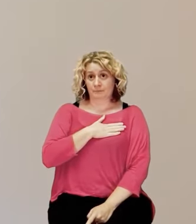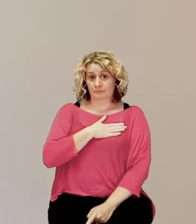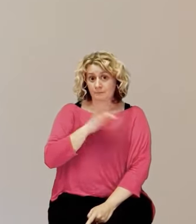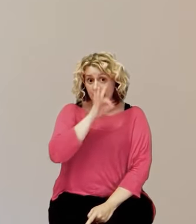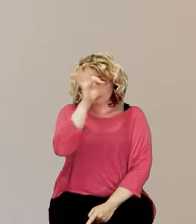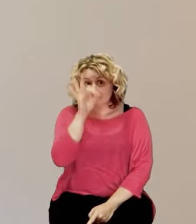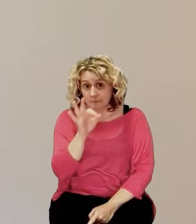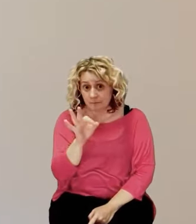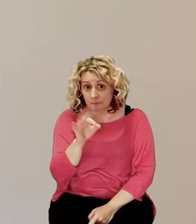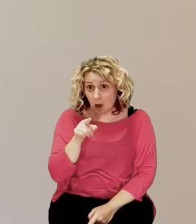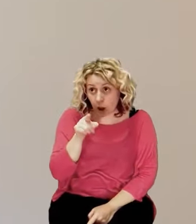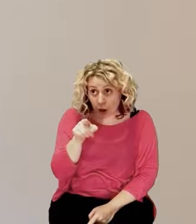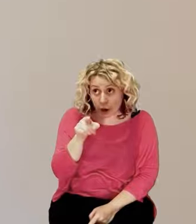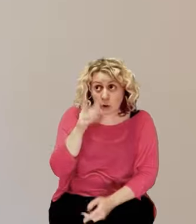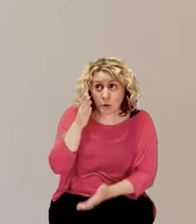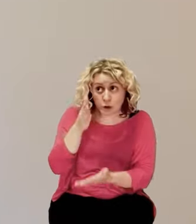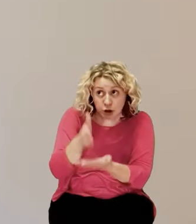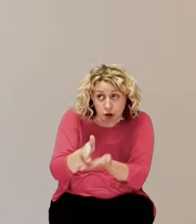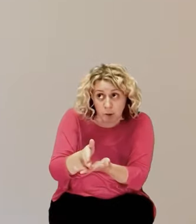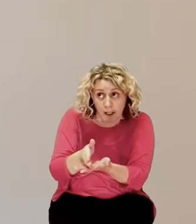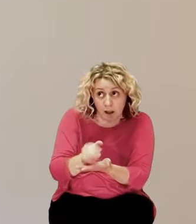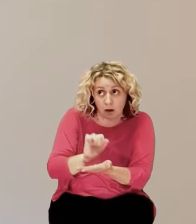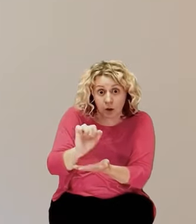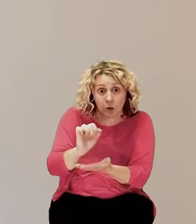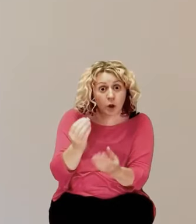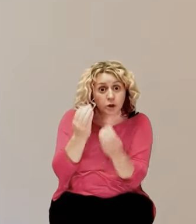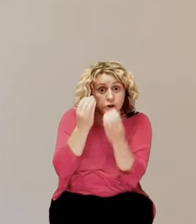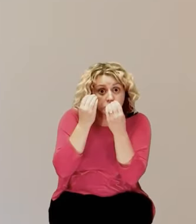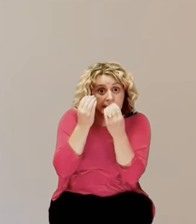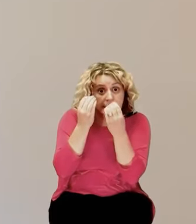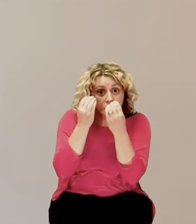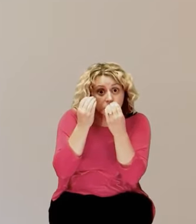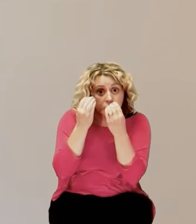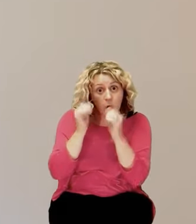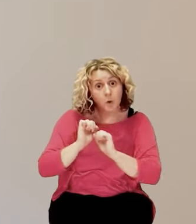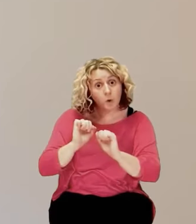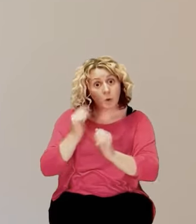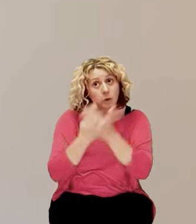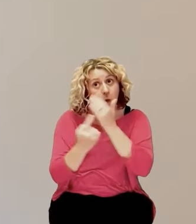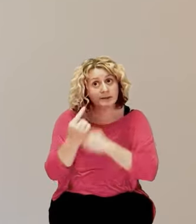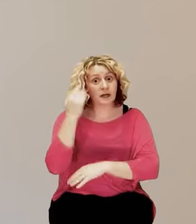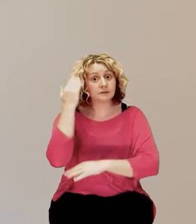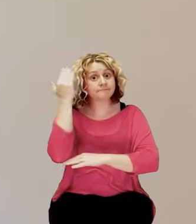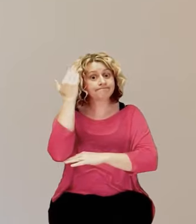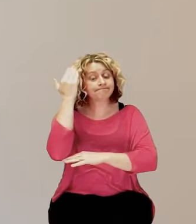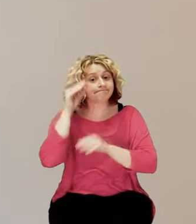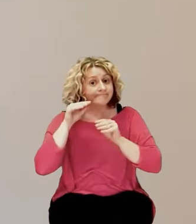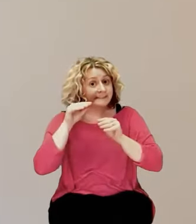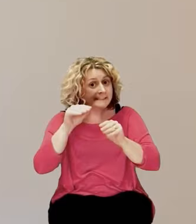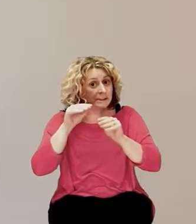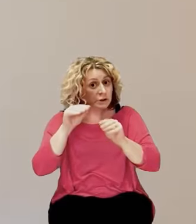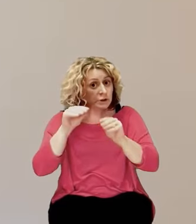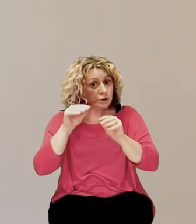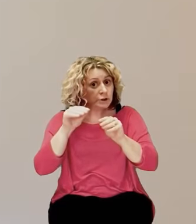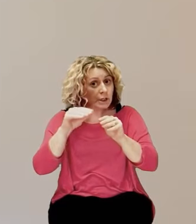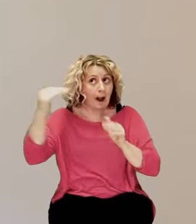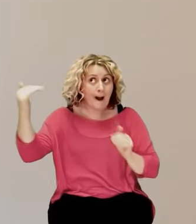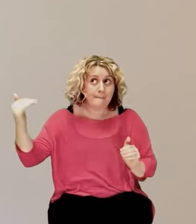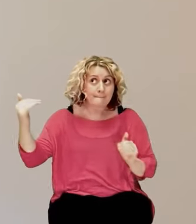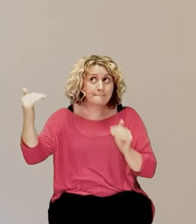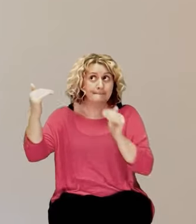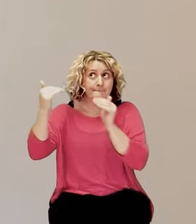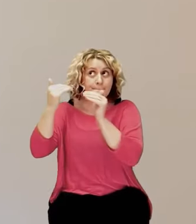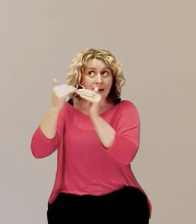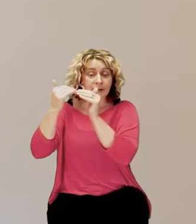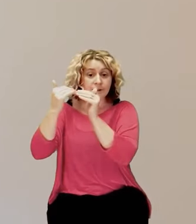or teaching aligns to what it looks like to live for Christ in a way that people can't malign the word of God? If